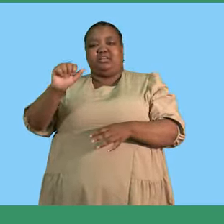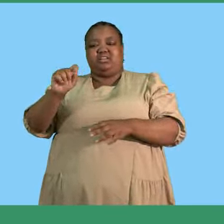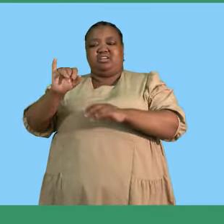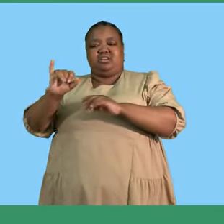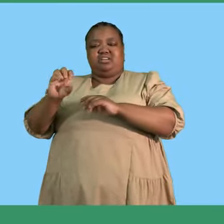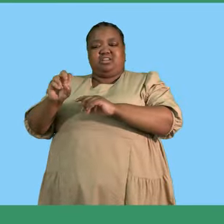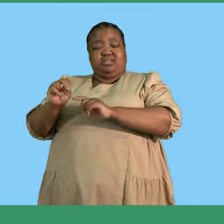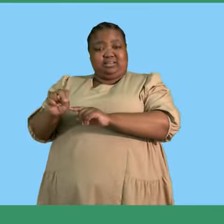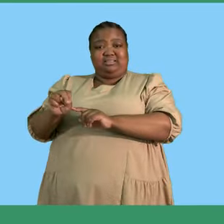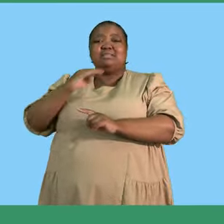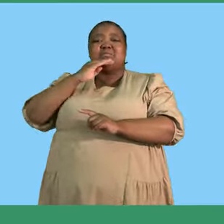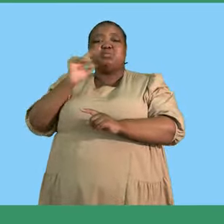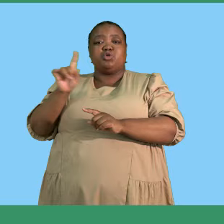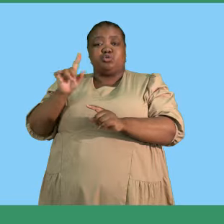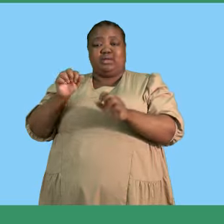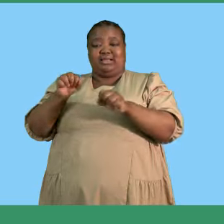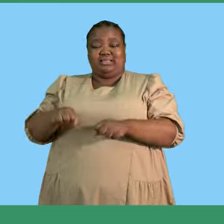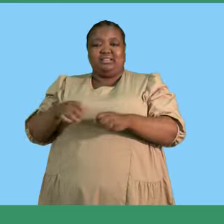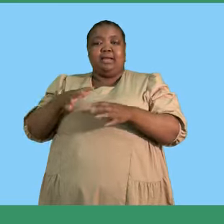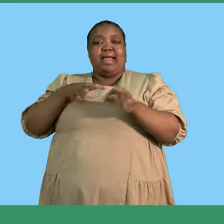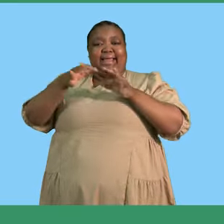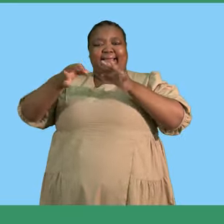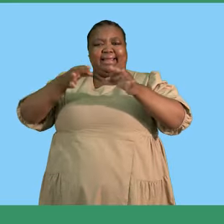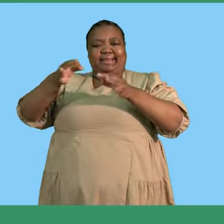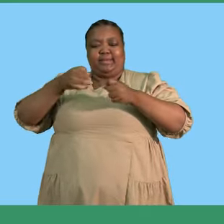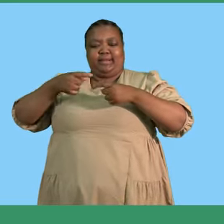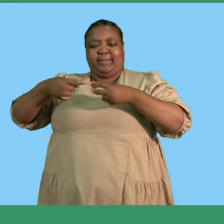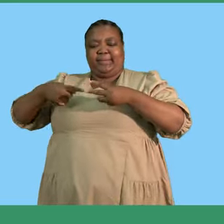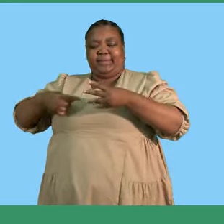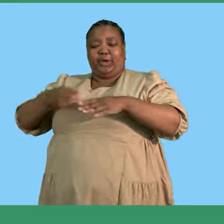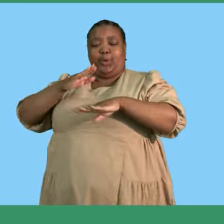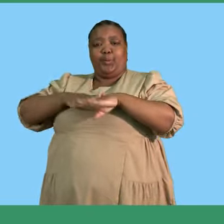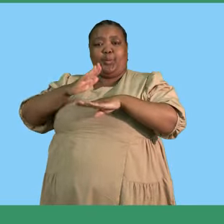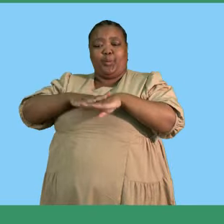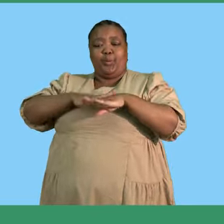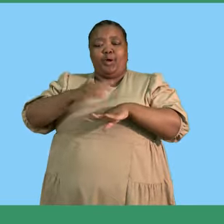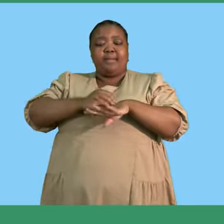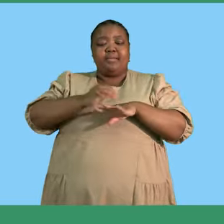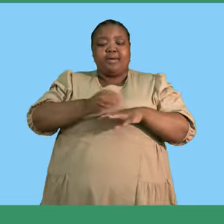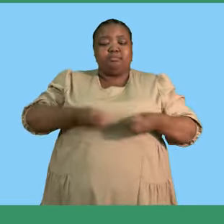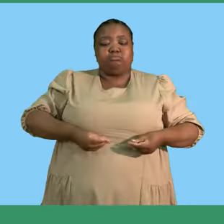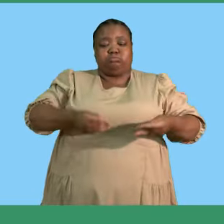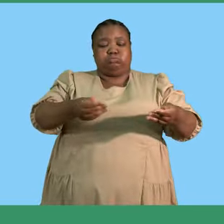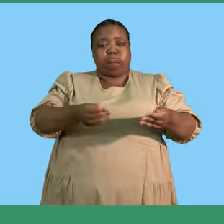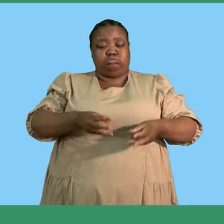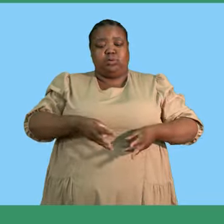here you want to further explain the steps of how this problem-solving technique is